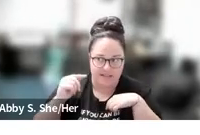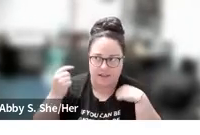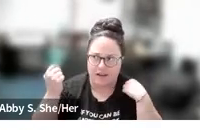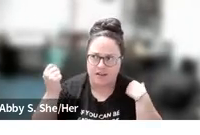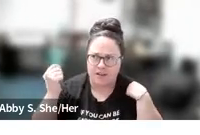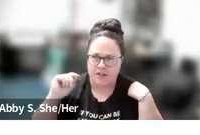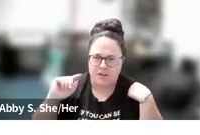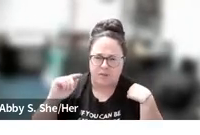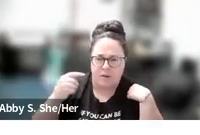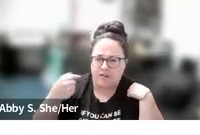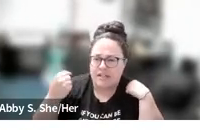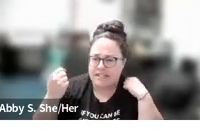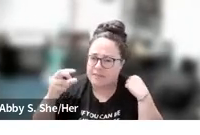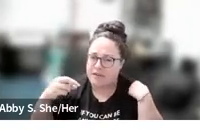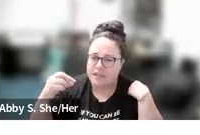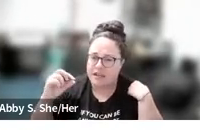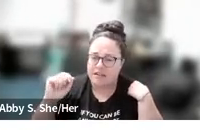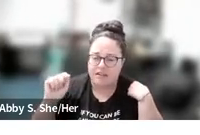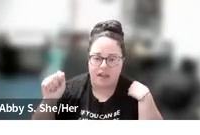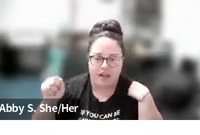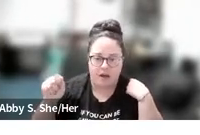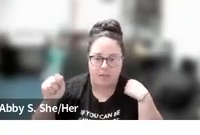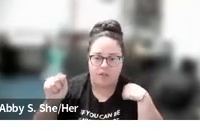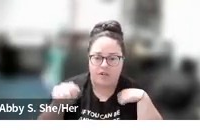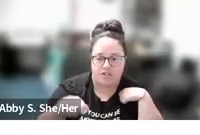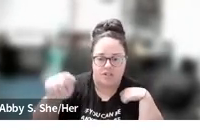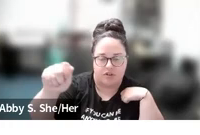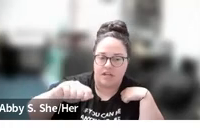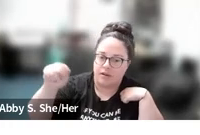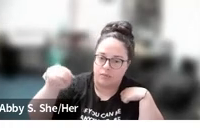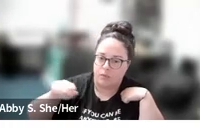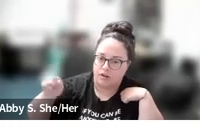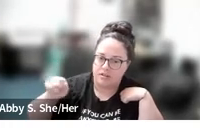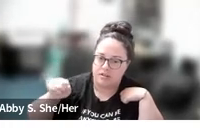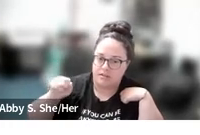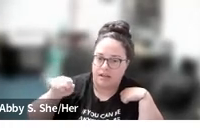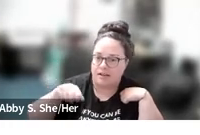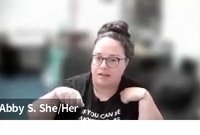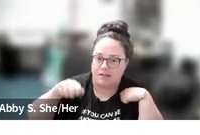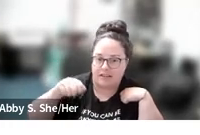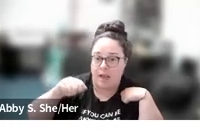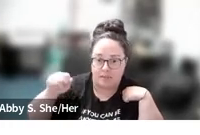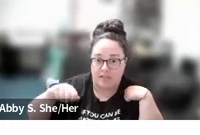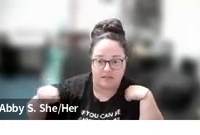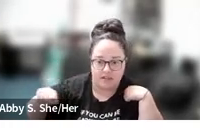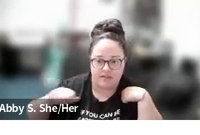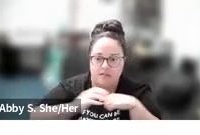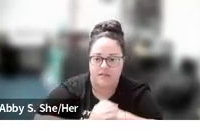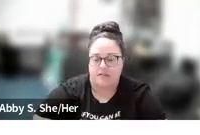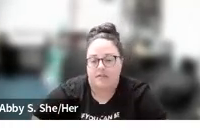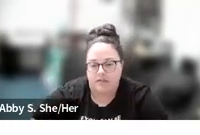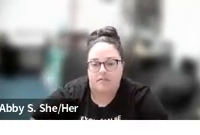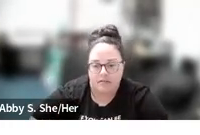but it has like a rubbery tip on the end that when you touch the screen, it works like the Apple Pencil